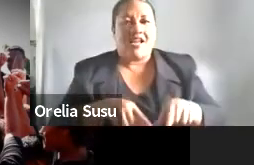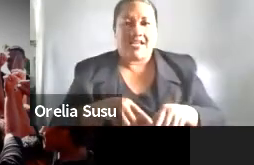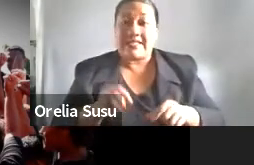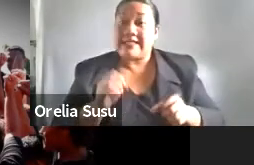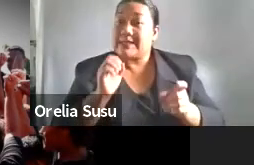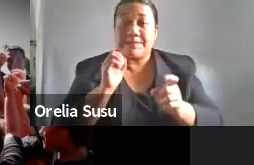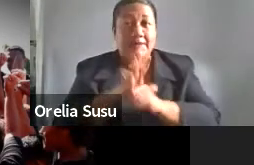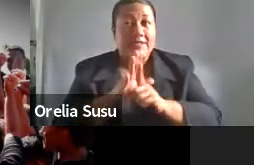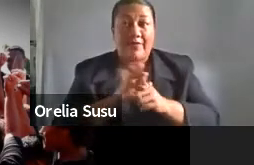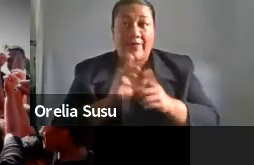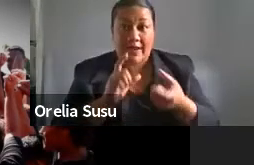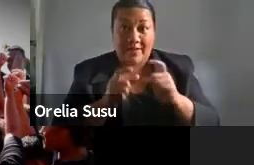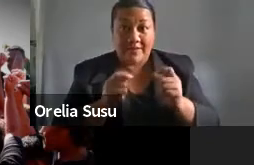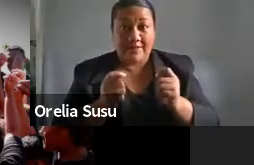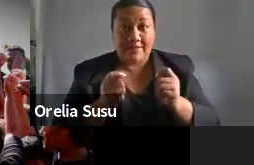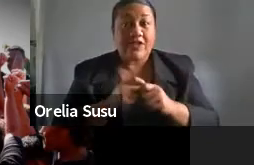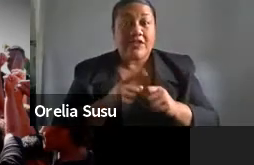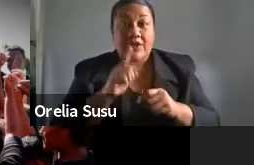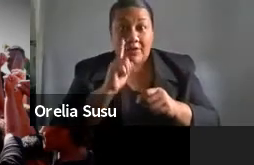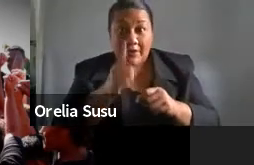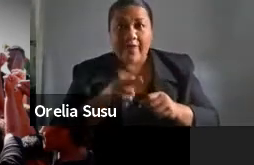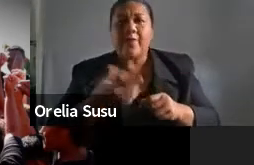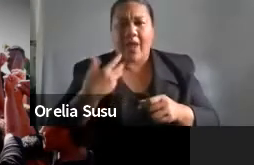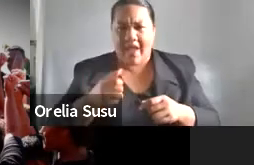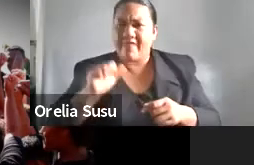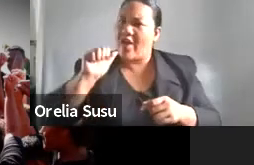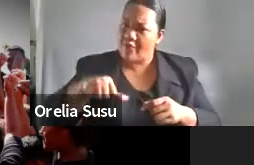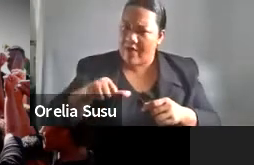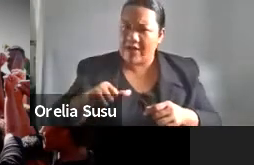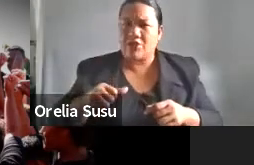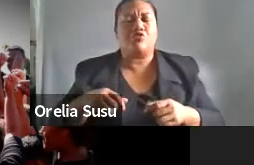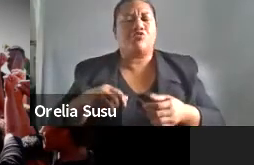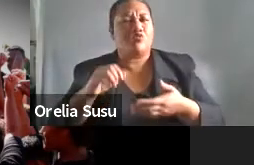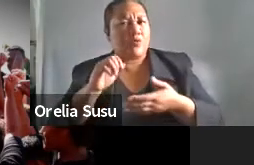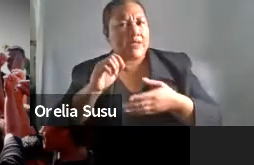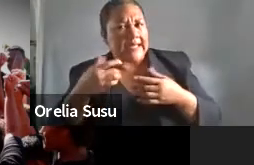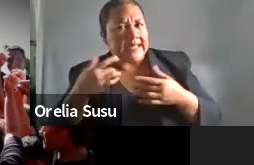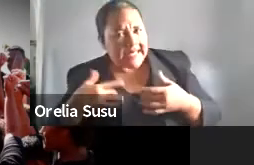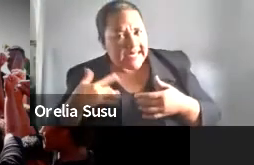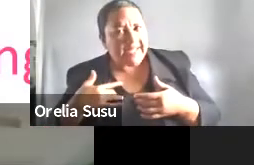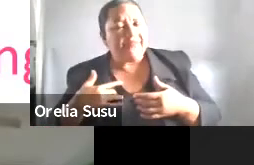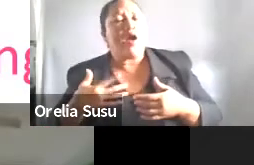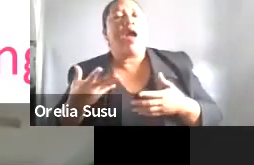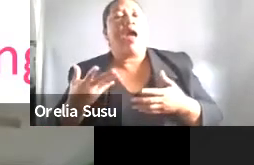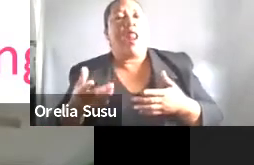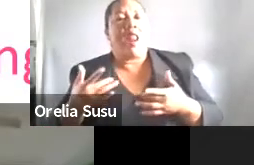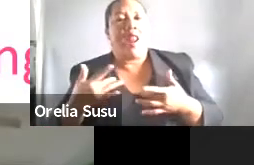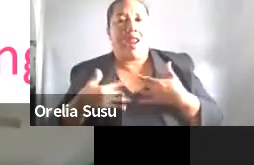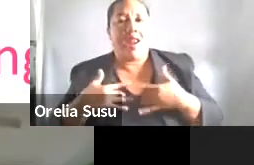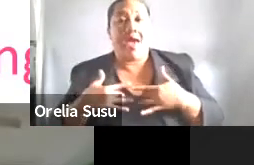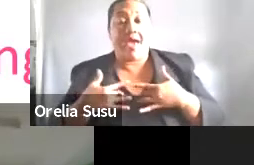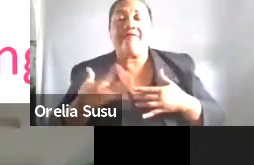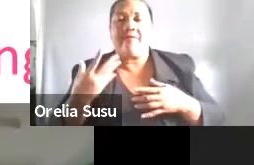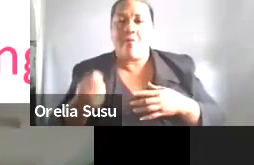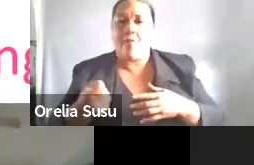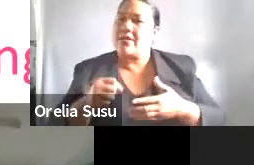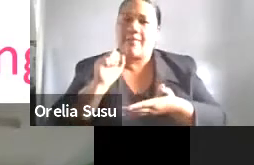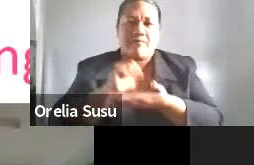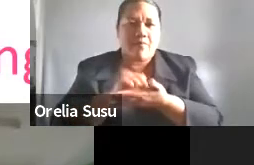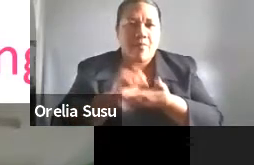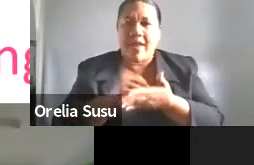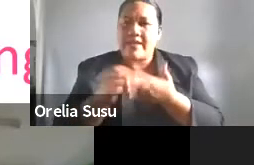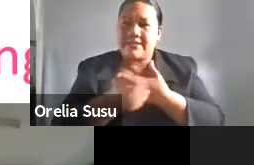a right to live in an environment and a planet that is free from fossil fuel that is,